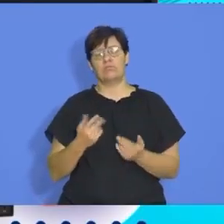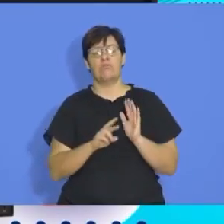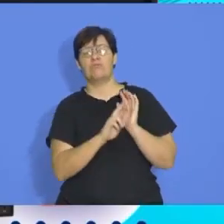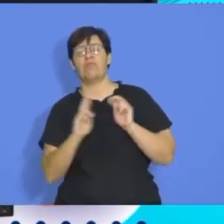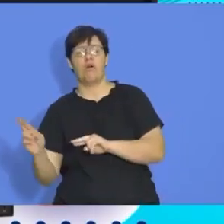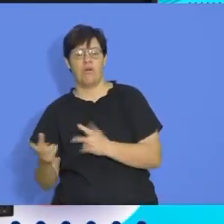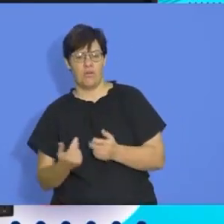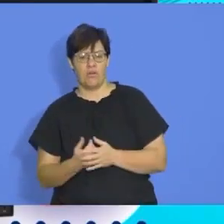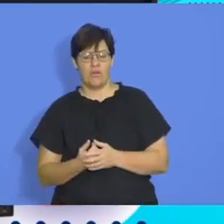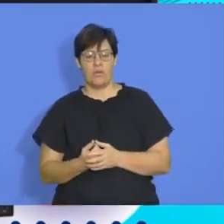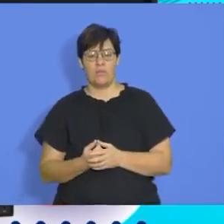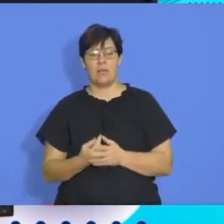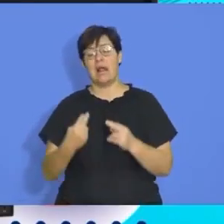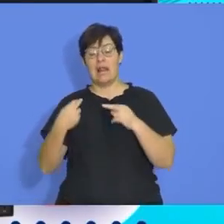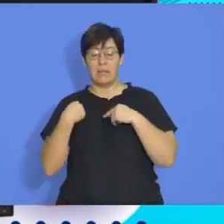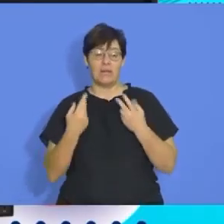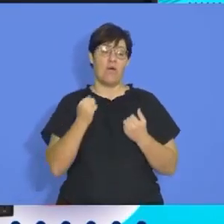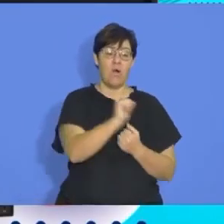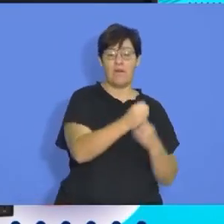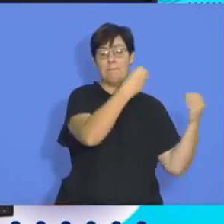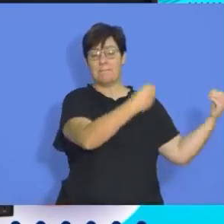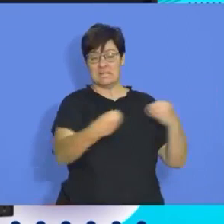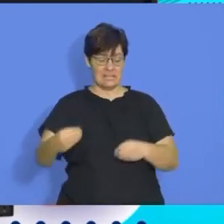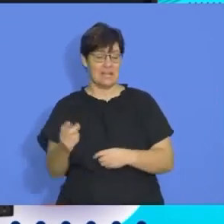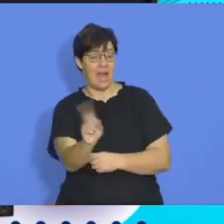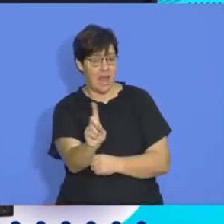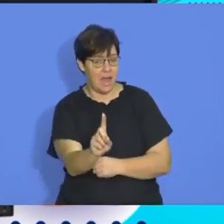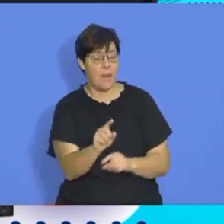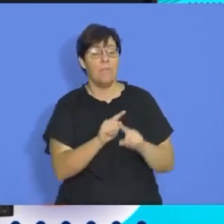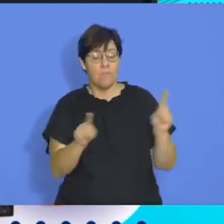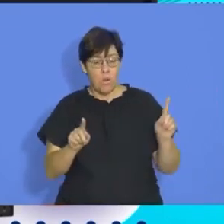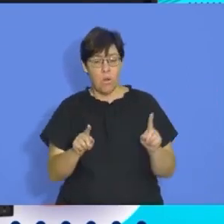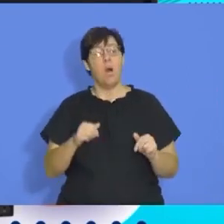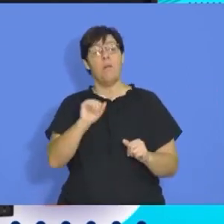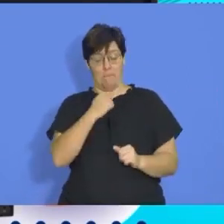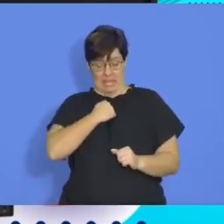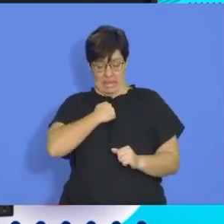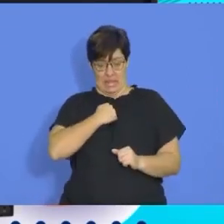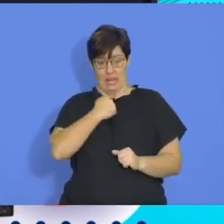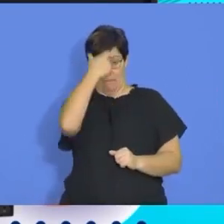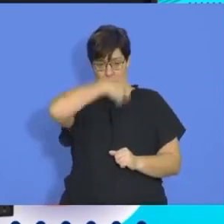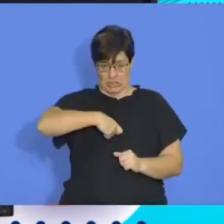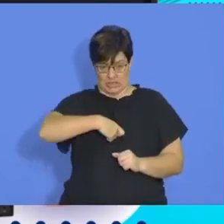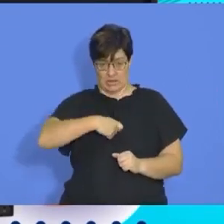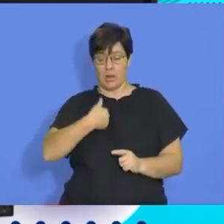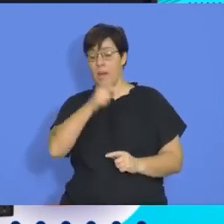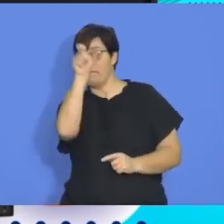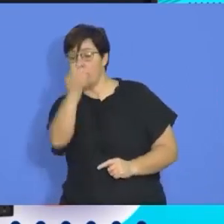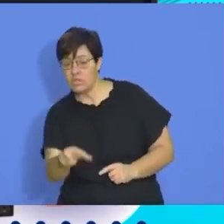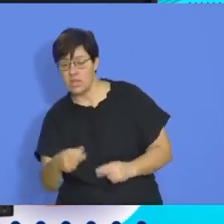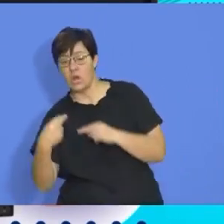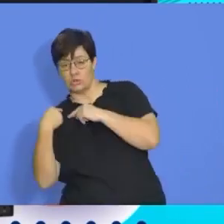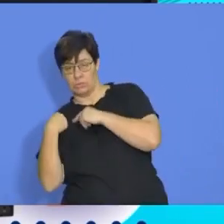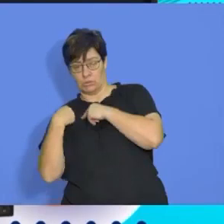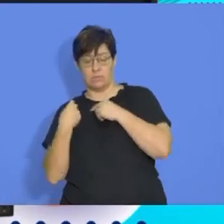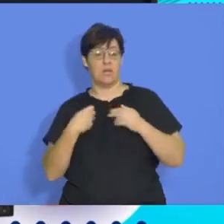referring specifically to the liabilities of a business, but more the liabilities of the partners.